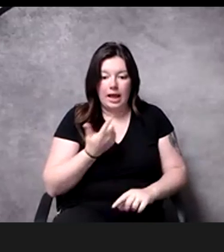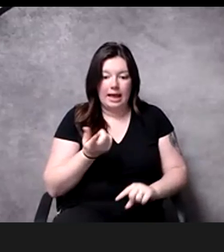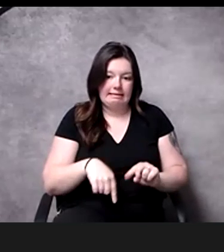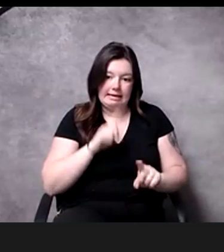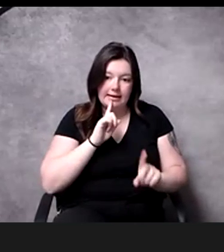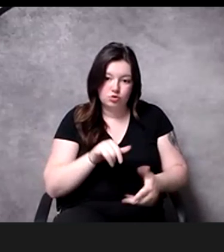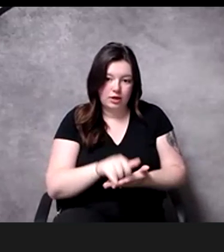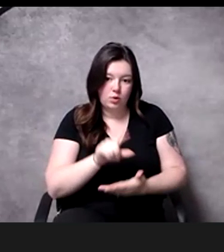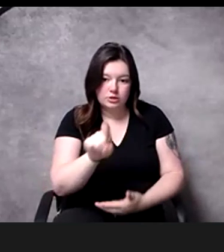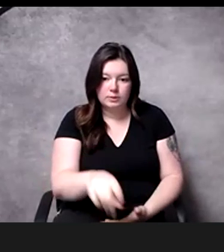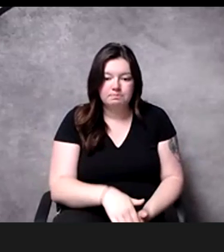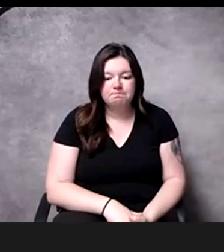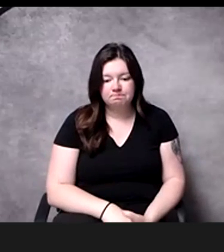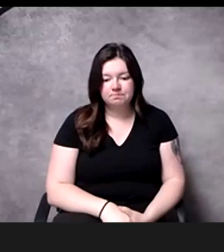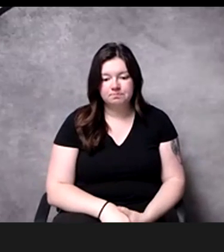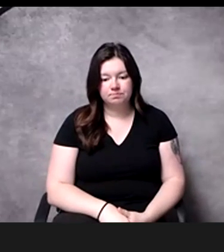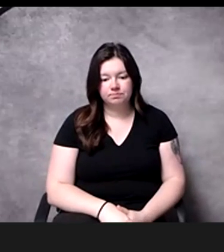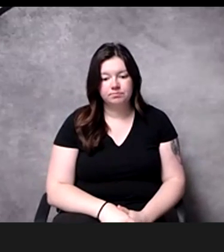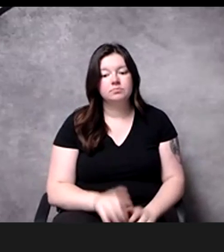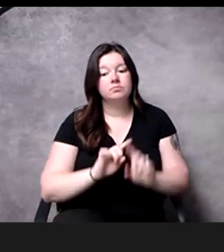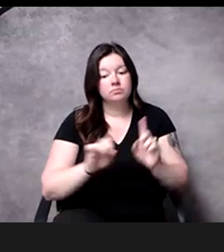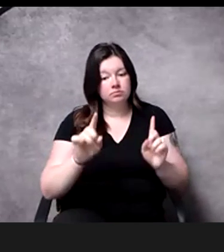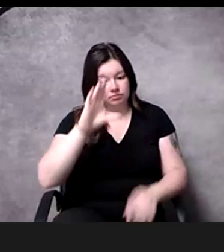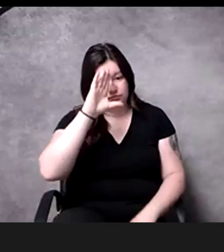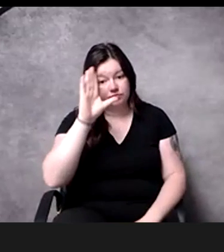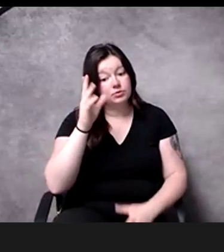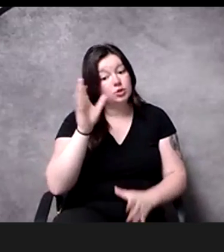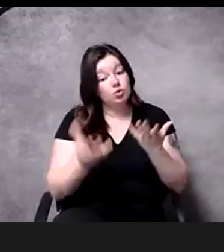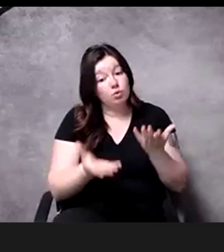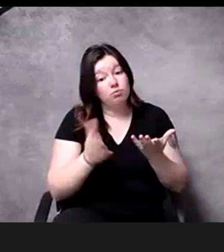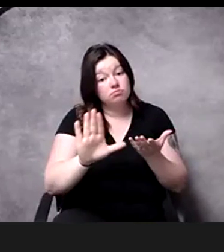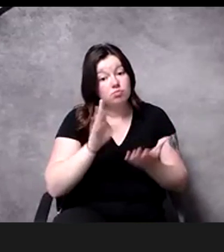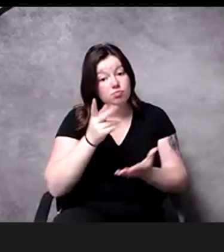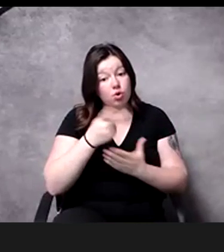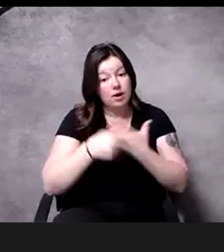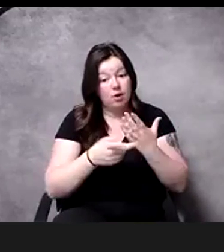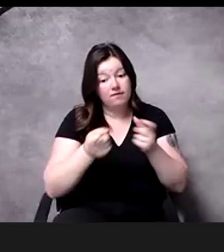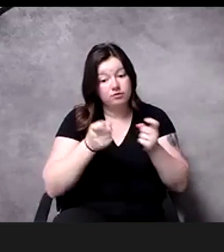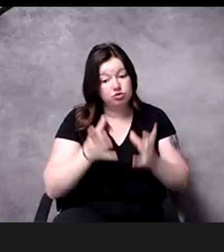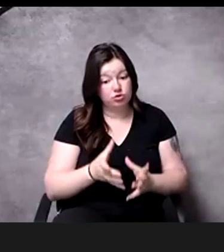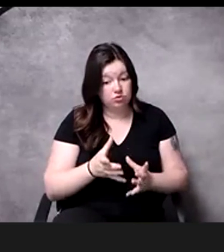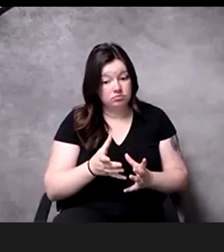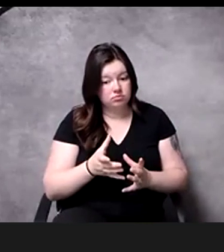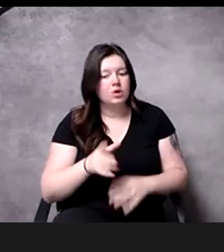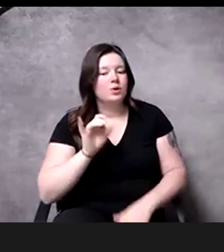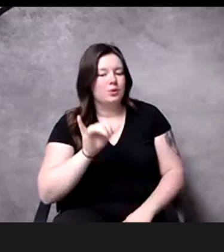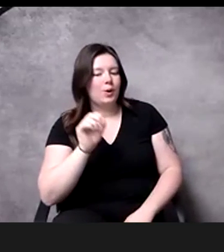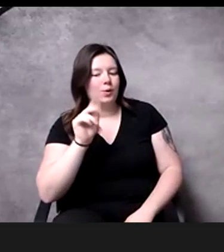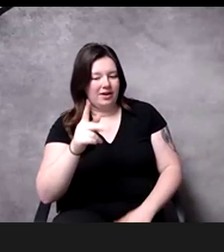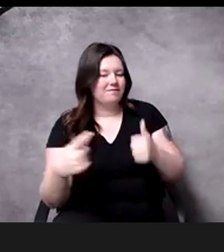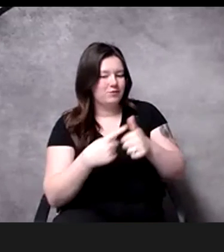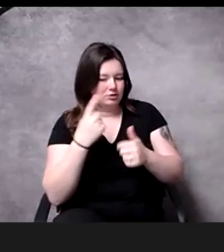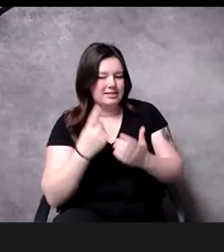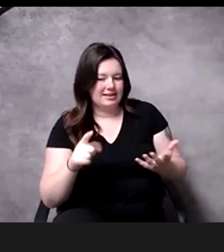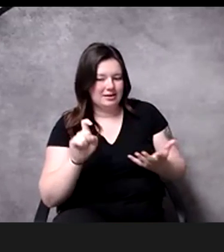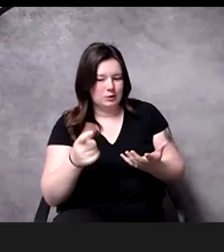that question. Okay. Now the program officer might be able to give you some idea. Okay. So first thing is write to the program officer.